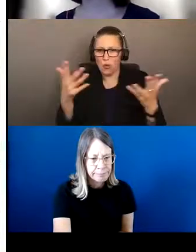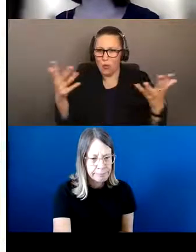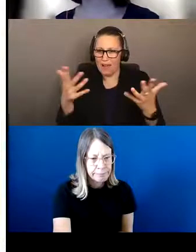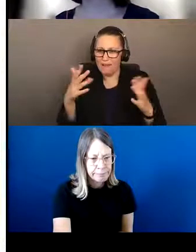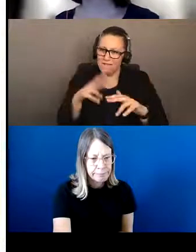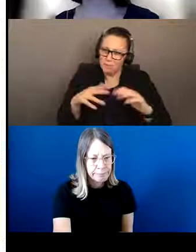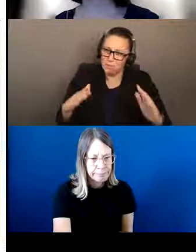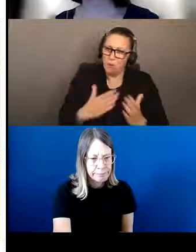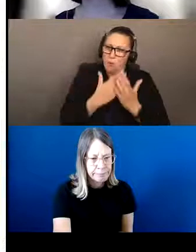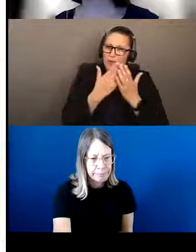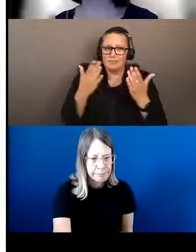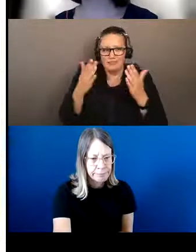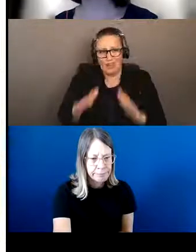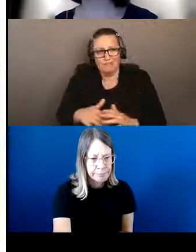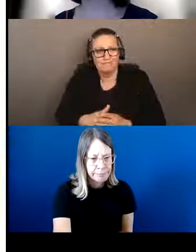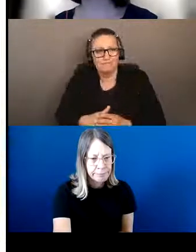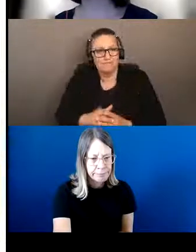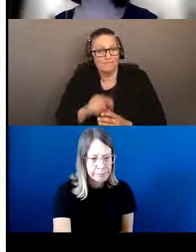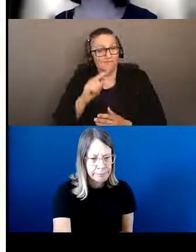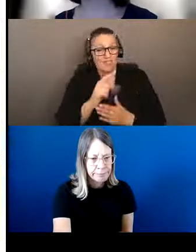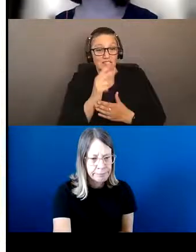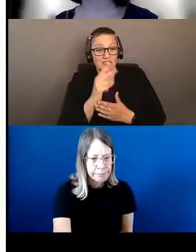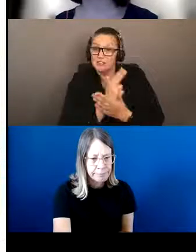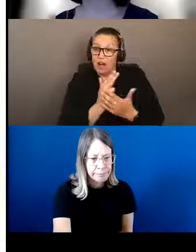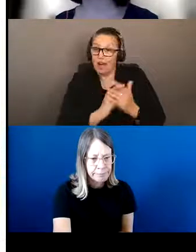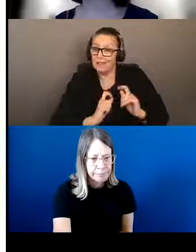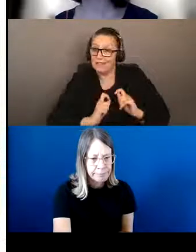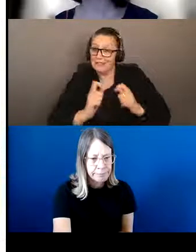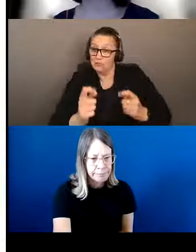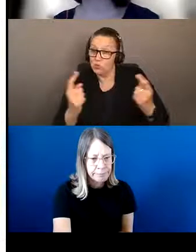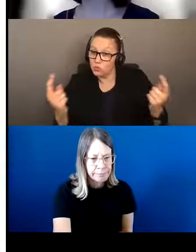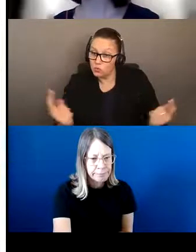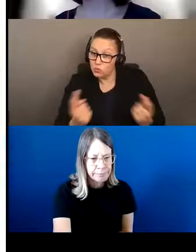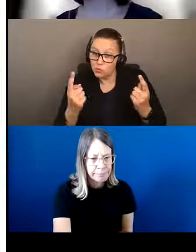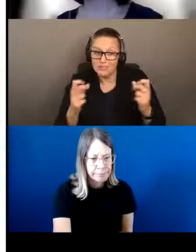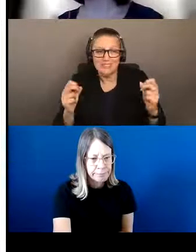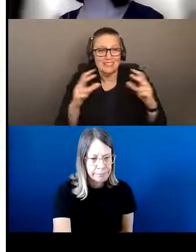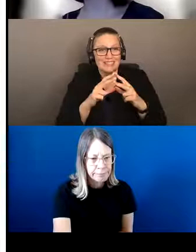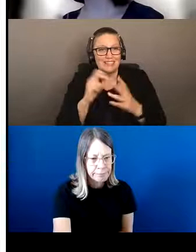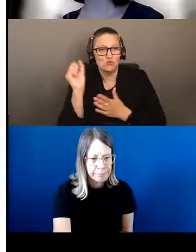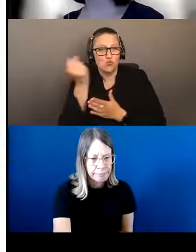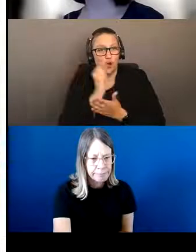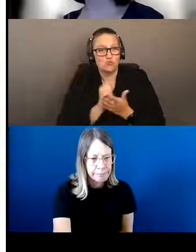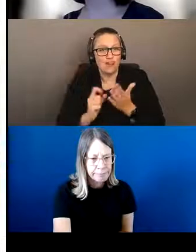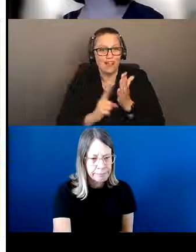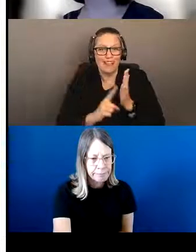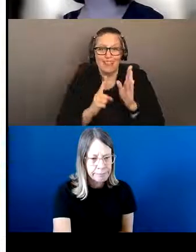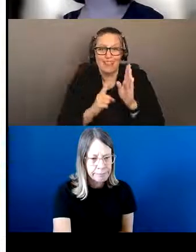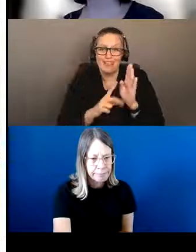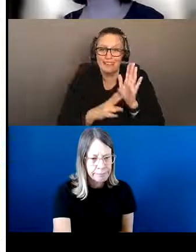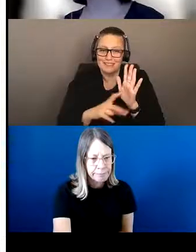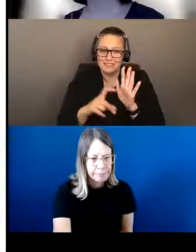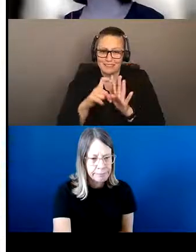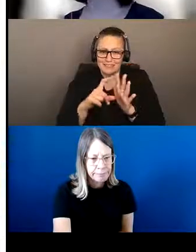The design for Sandringham Memorial Fountain and the gates was awarded to Sydney sculptor LYNDON in partnership with architect